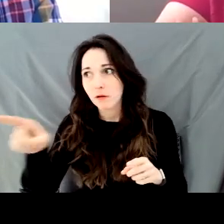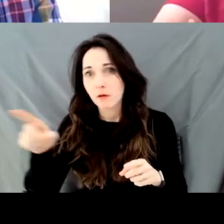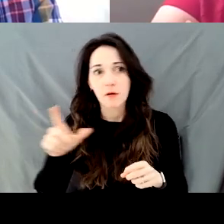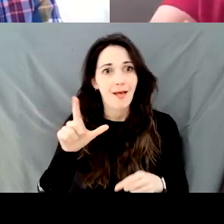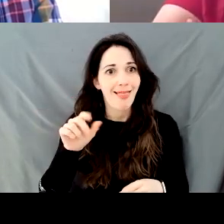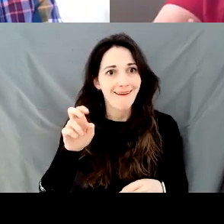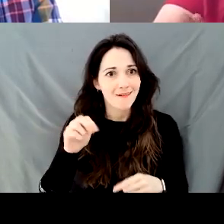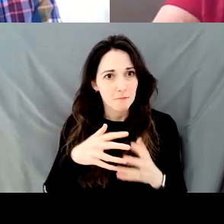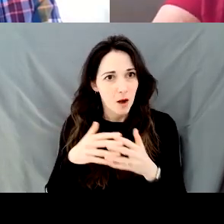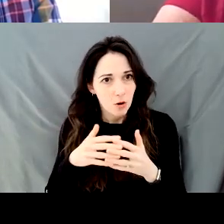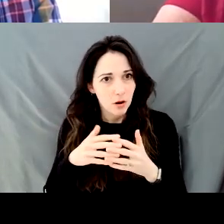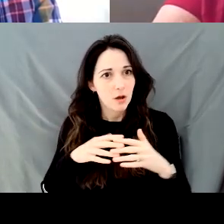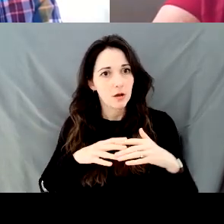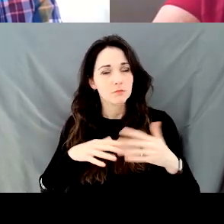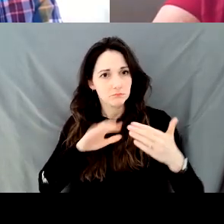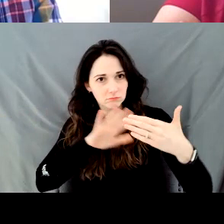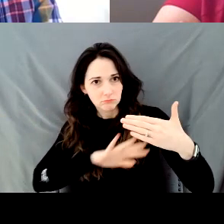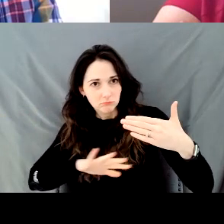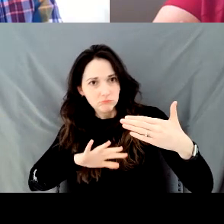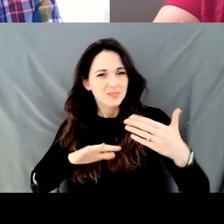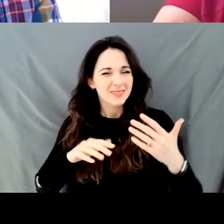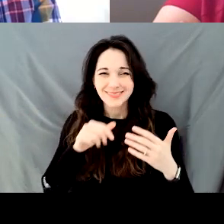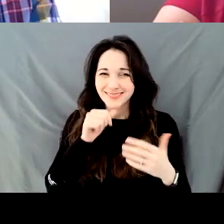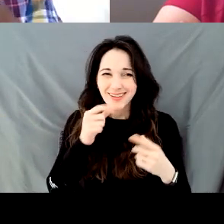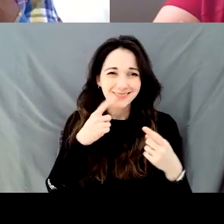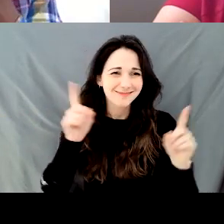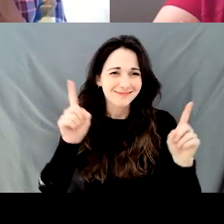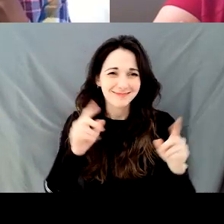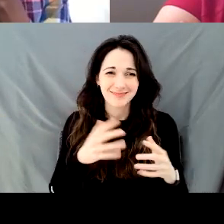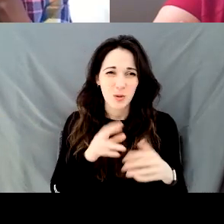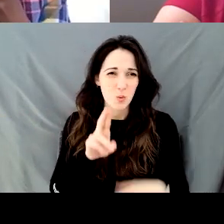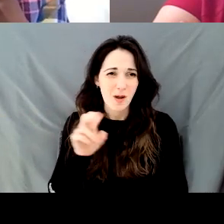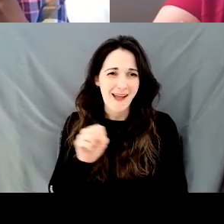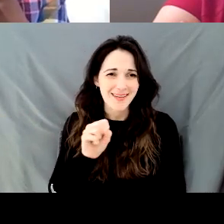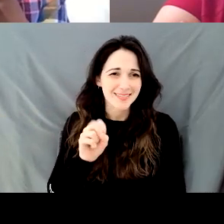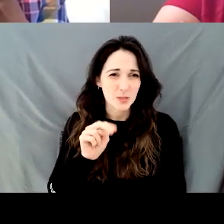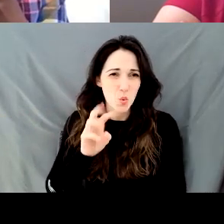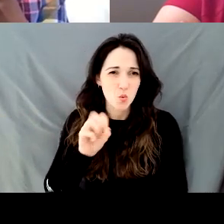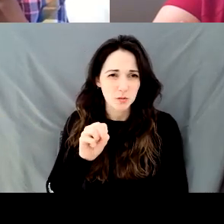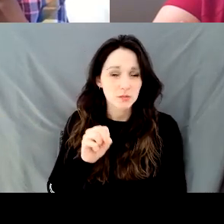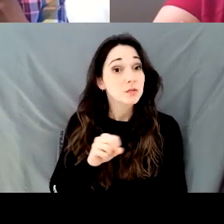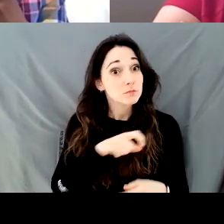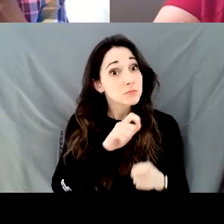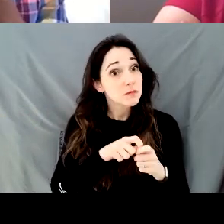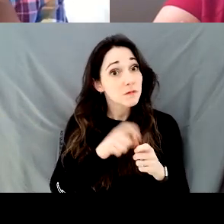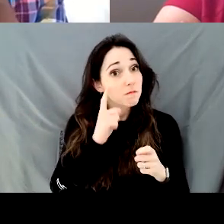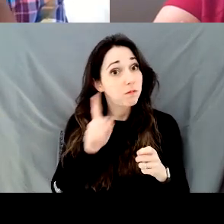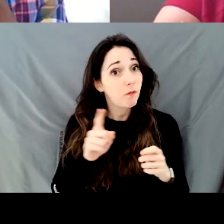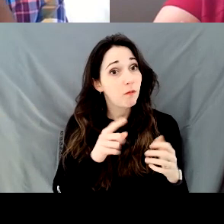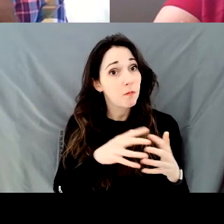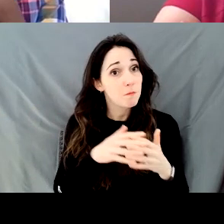they're especially pointed out for like American audience that speaks Spanish. But they